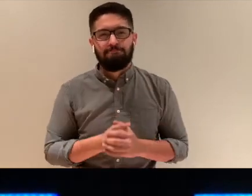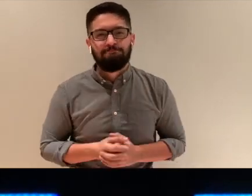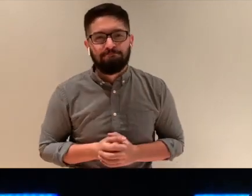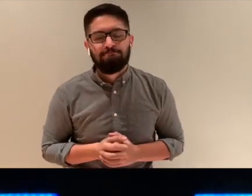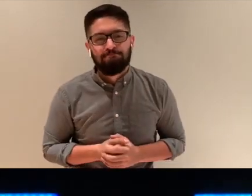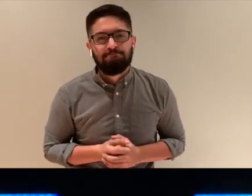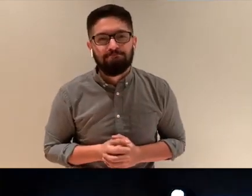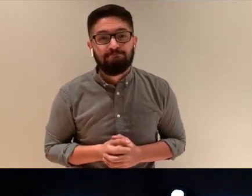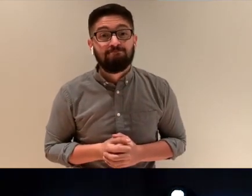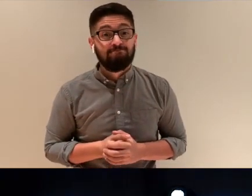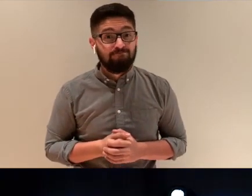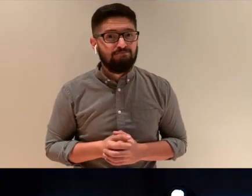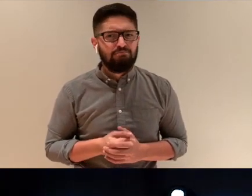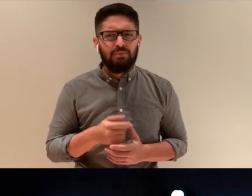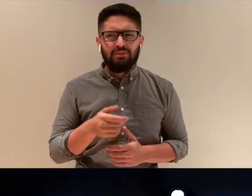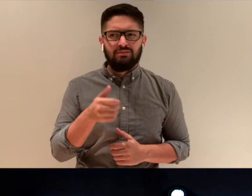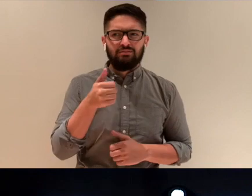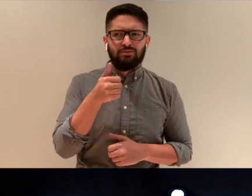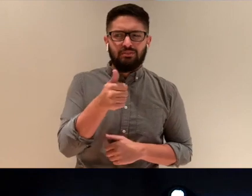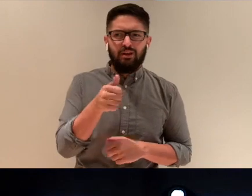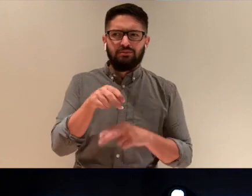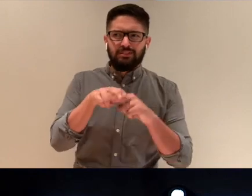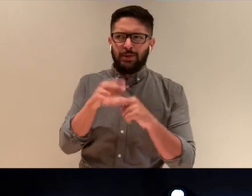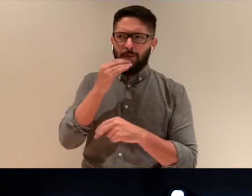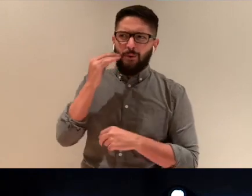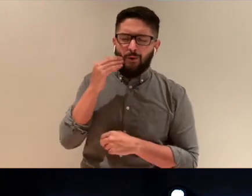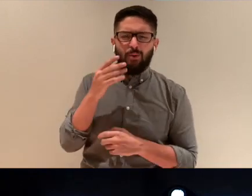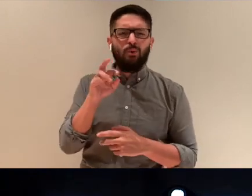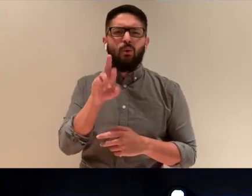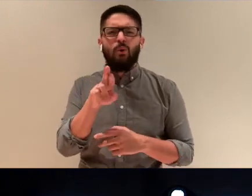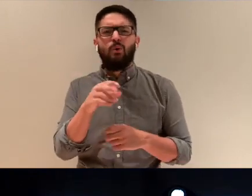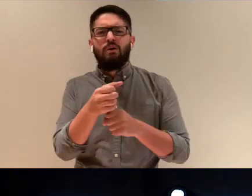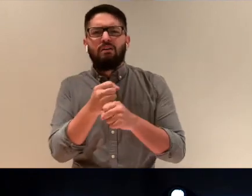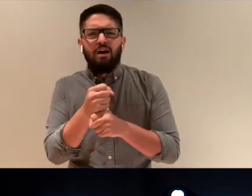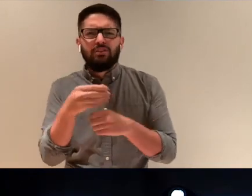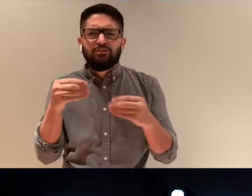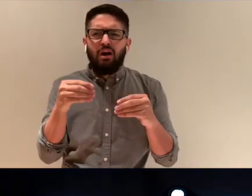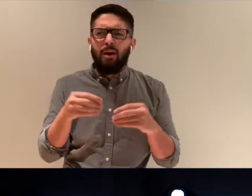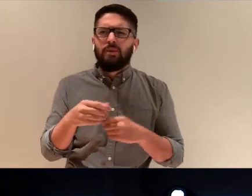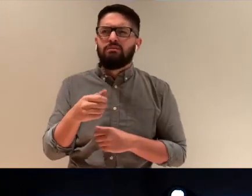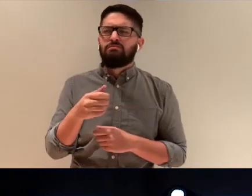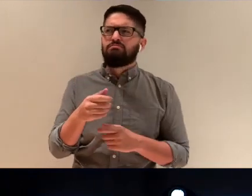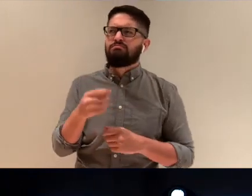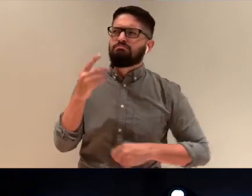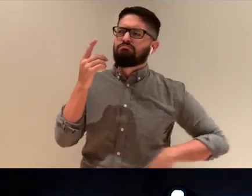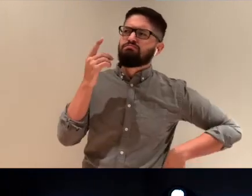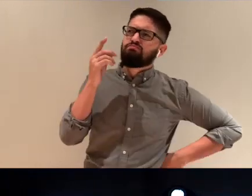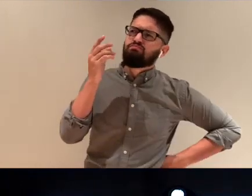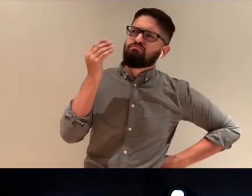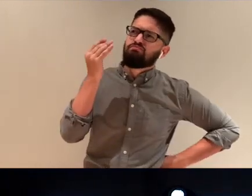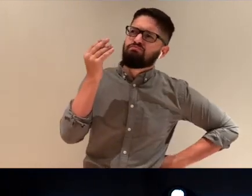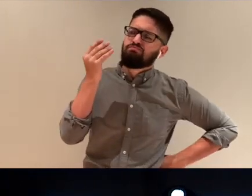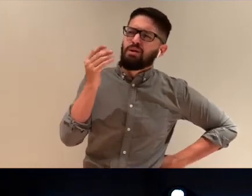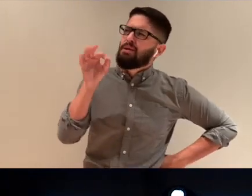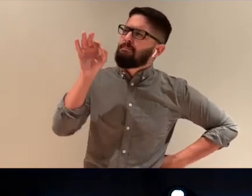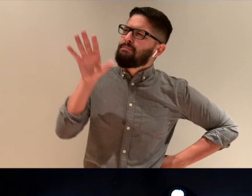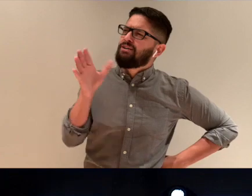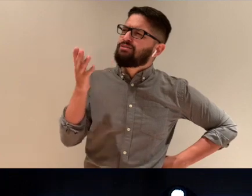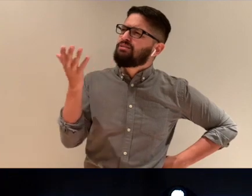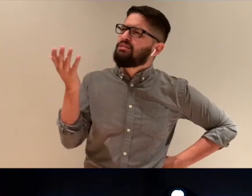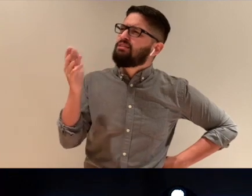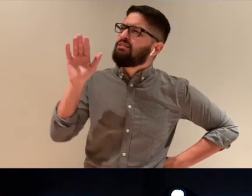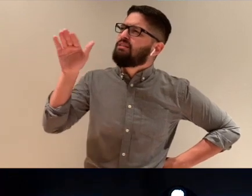important thing. Now, you may be sitting there at home or at a coffee shop, and you may be asking yourself,